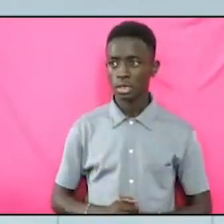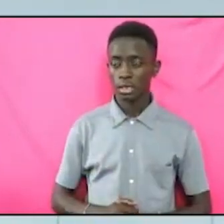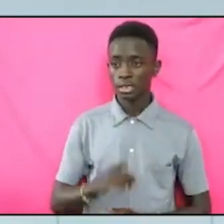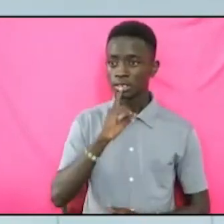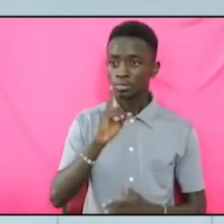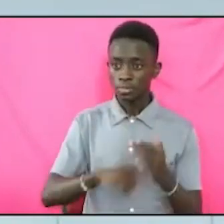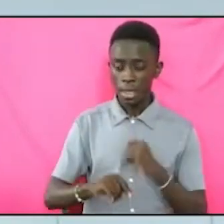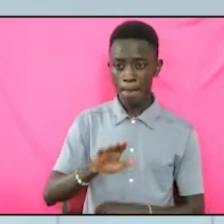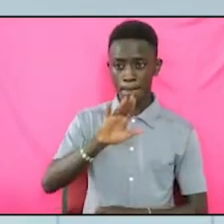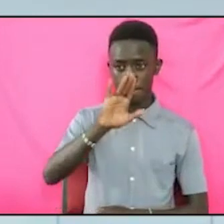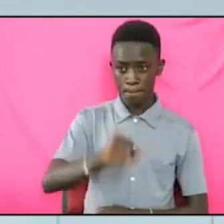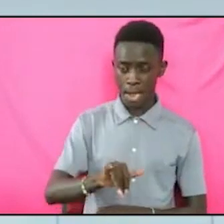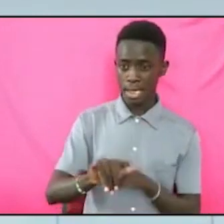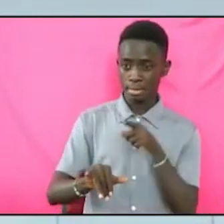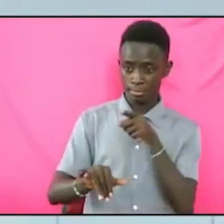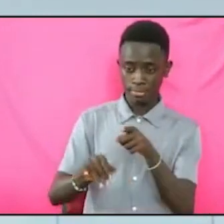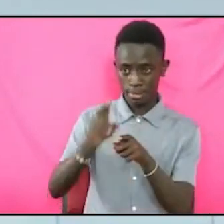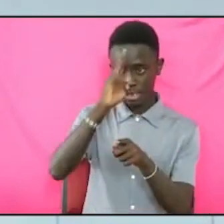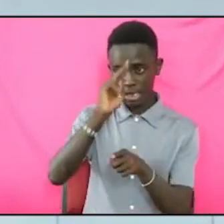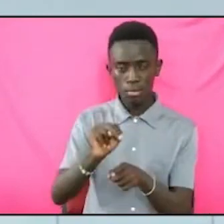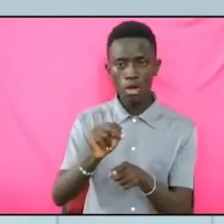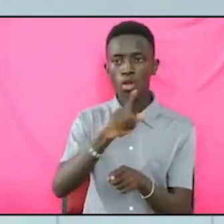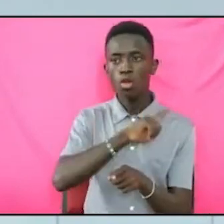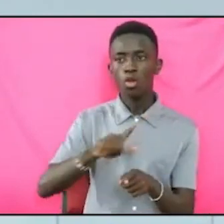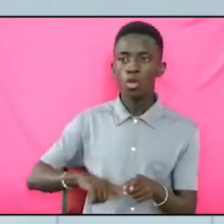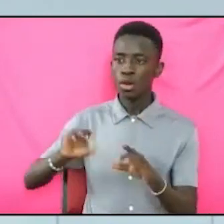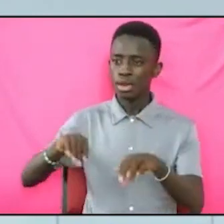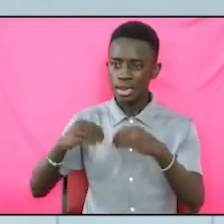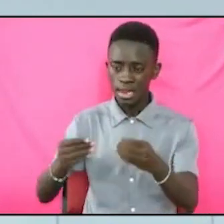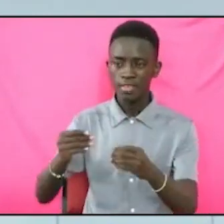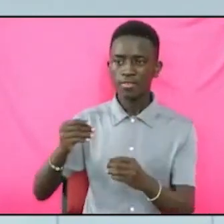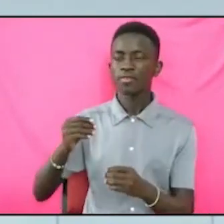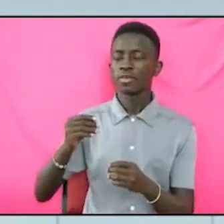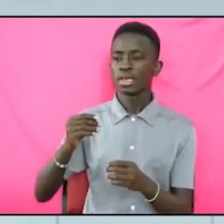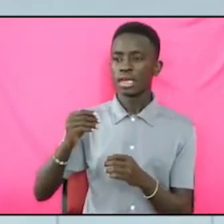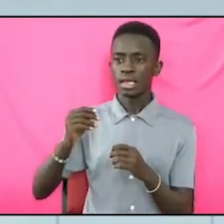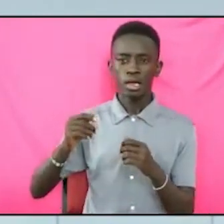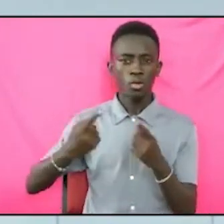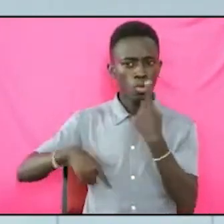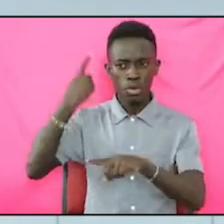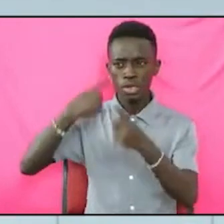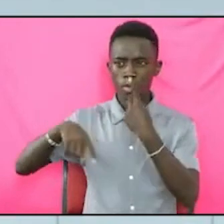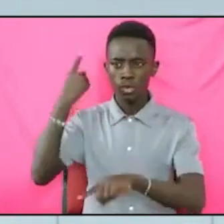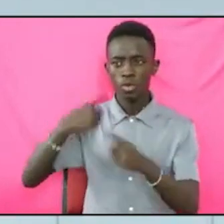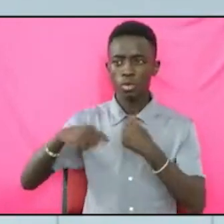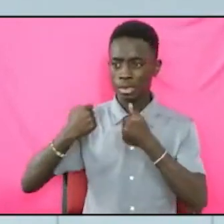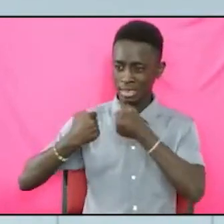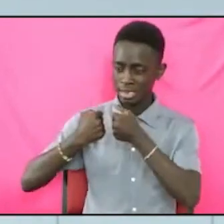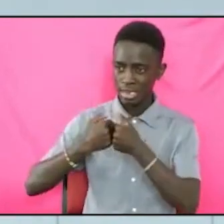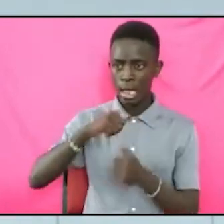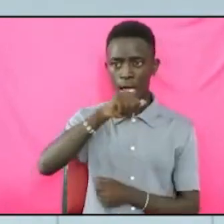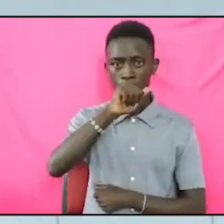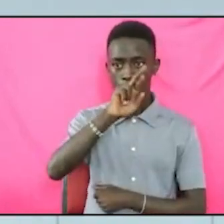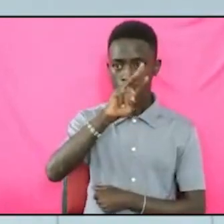by him the Lord had given victory to Aram. For by him the Lord had given victory to